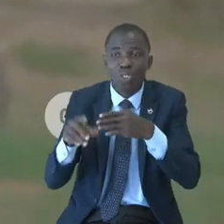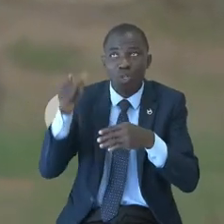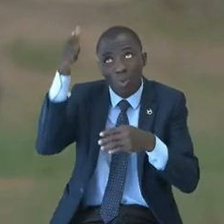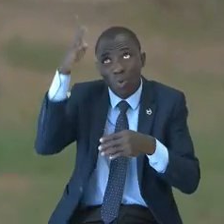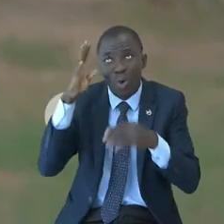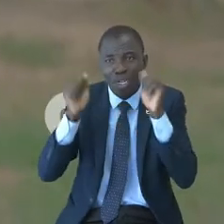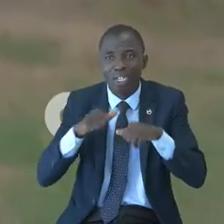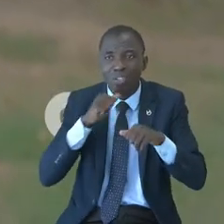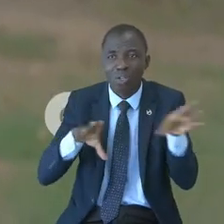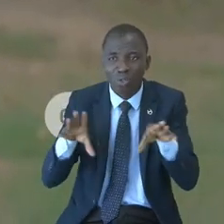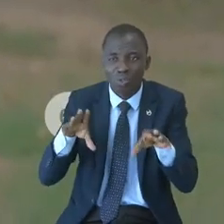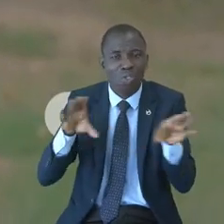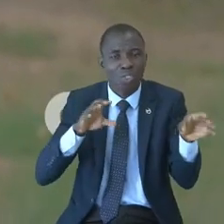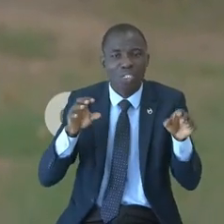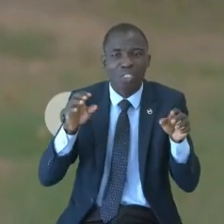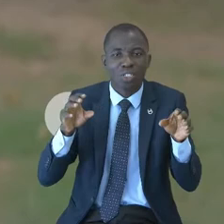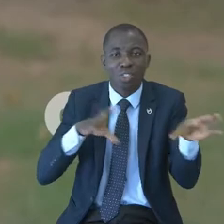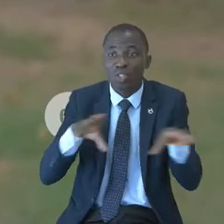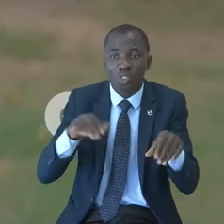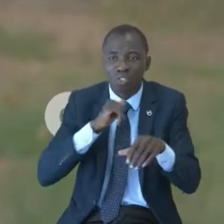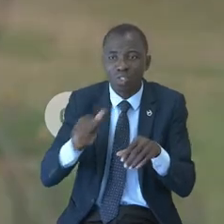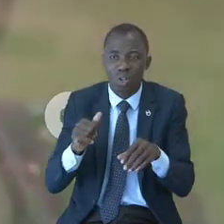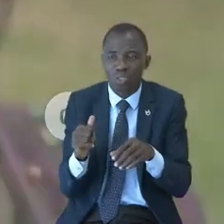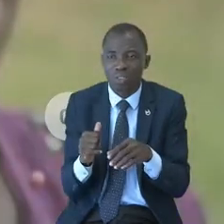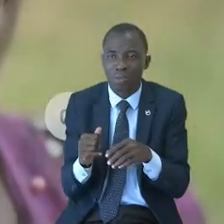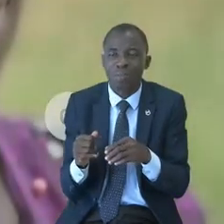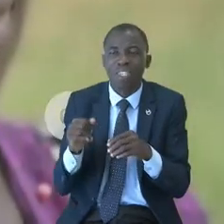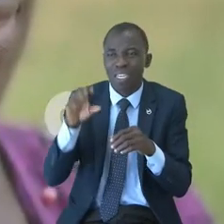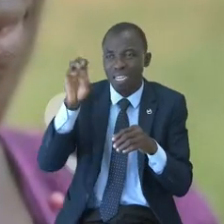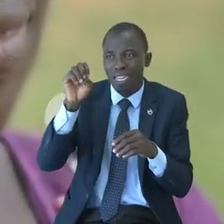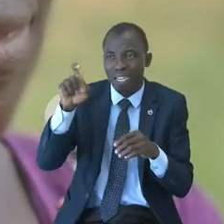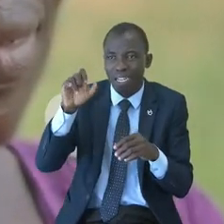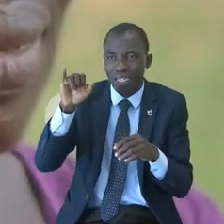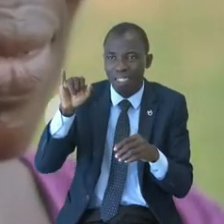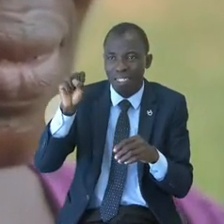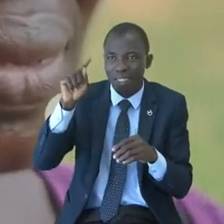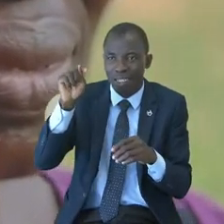And whenever it is enough, it shall be enough.